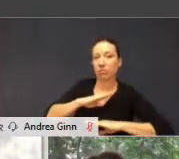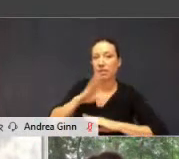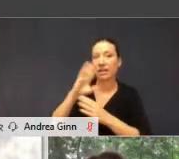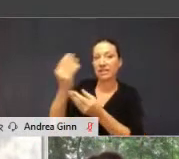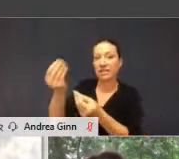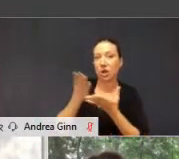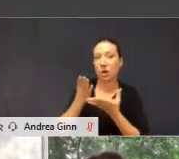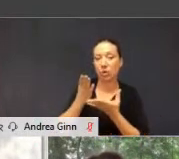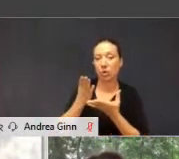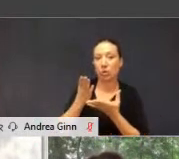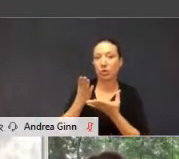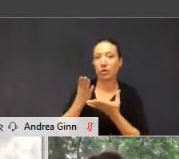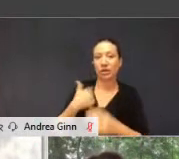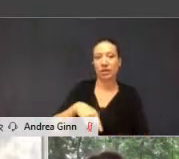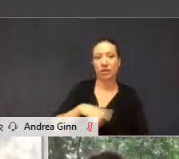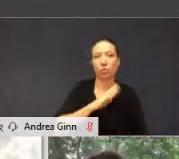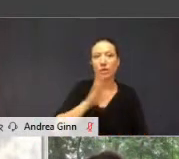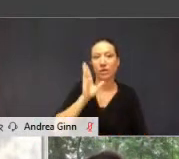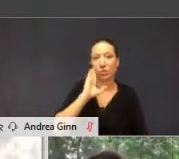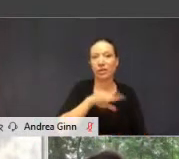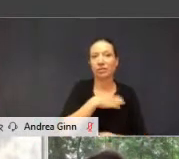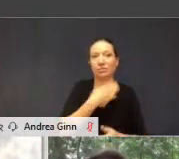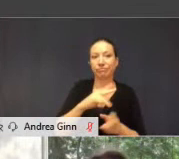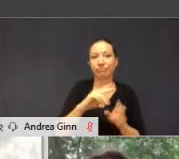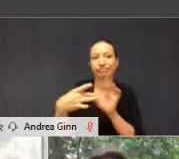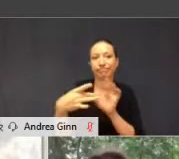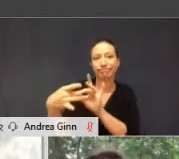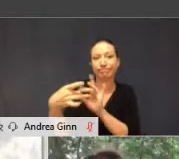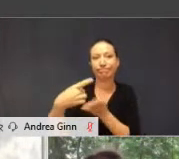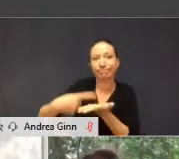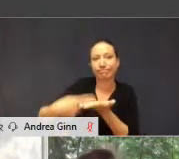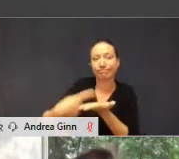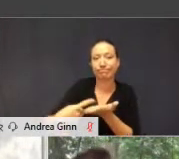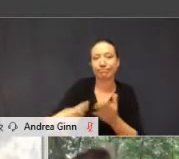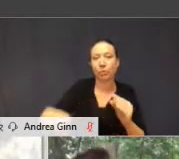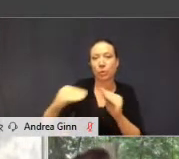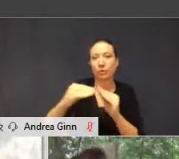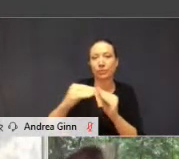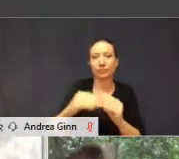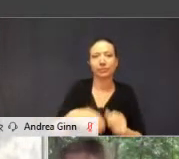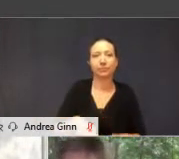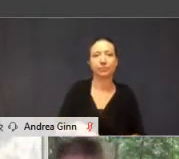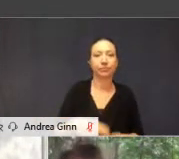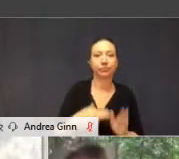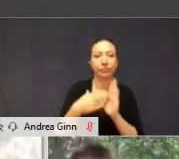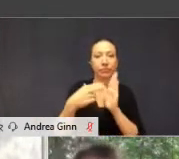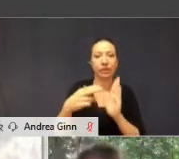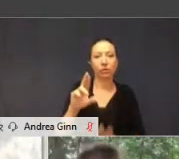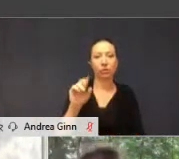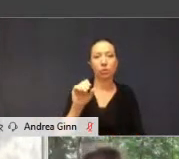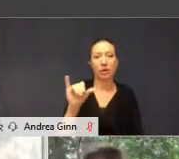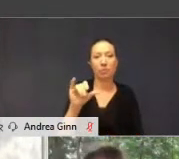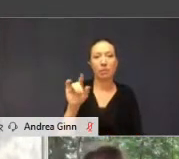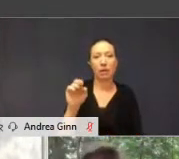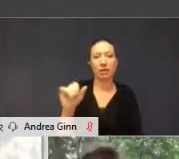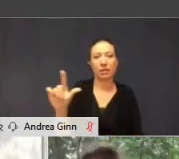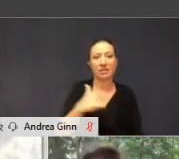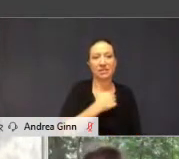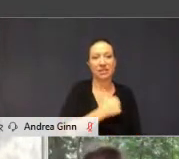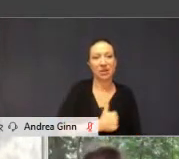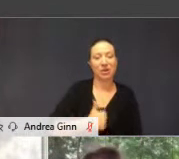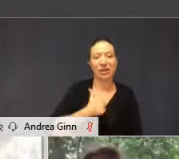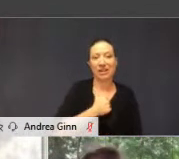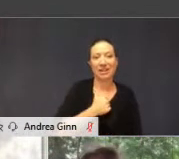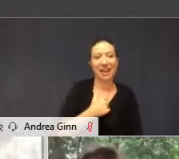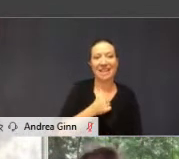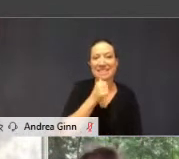Abuko Estrada and others will circle back with you. Thank you. And sorry, Mr. Secretary and Mr. Chair, I failed to look at the next